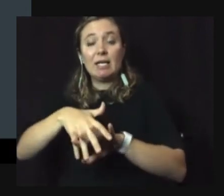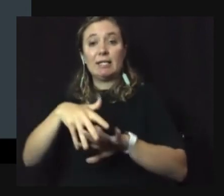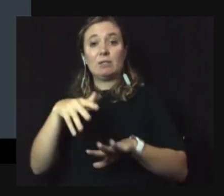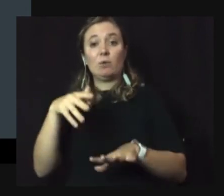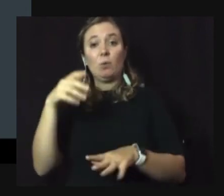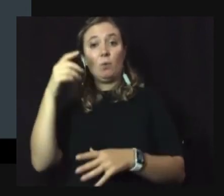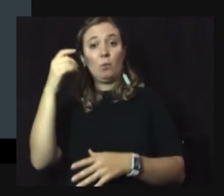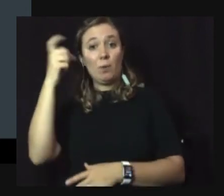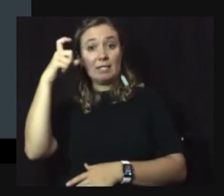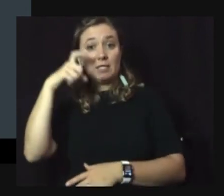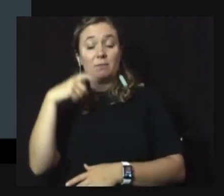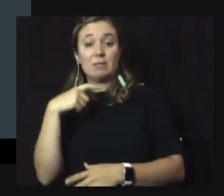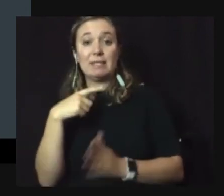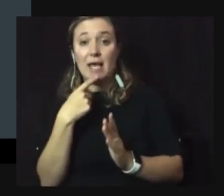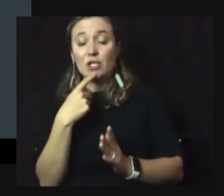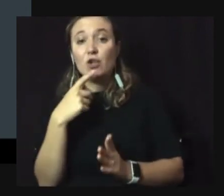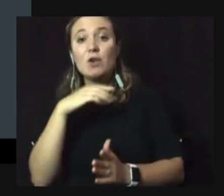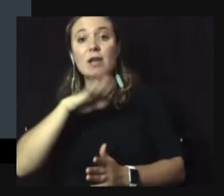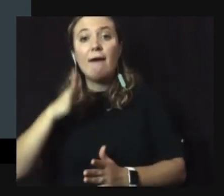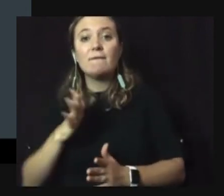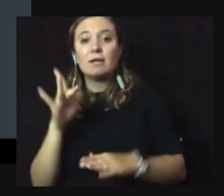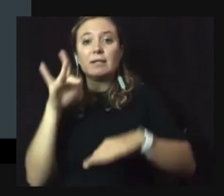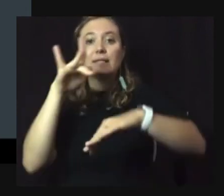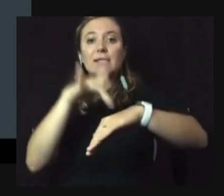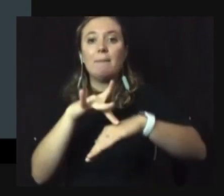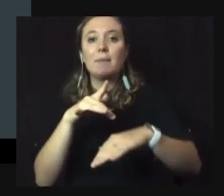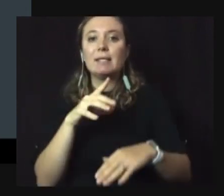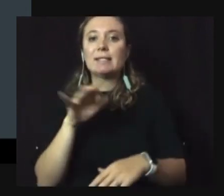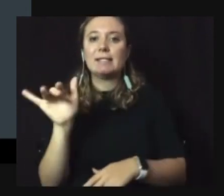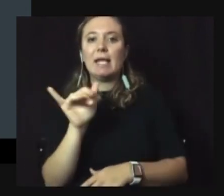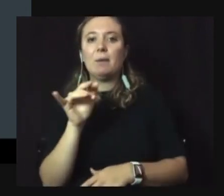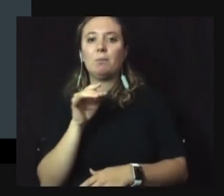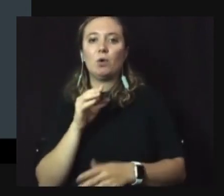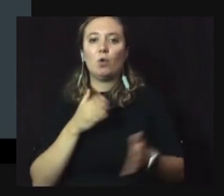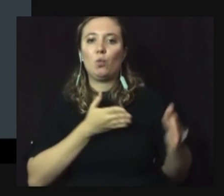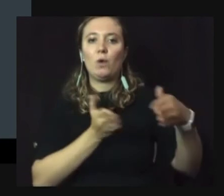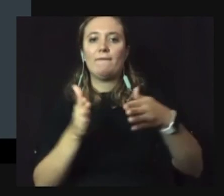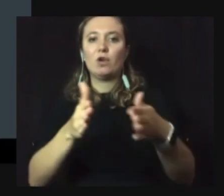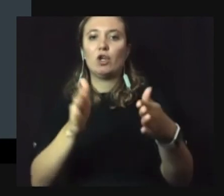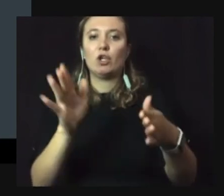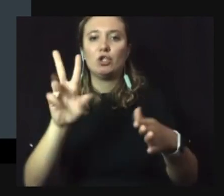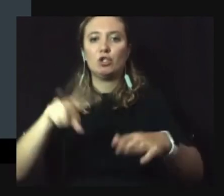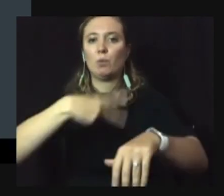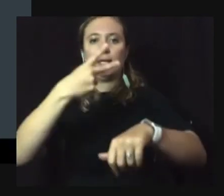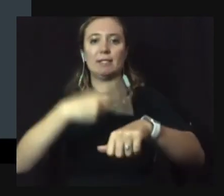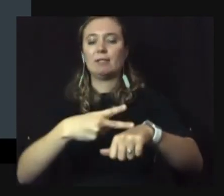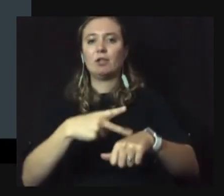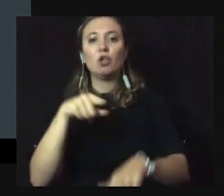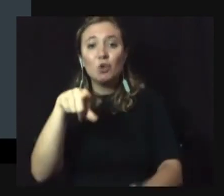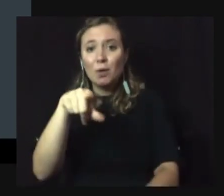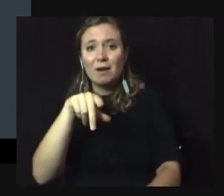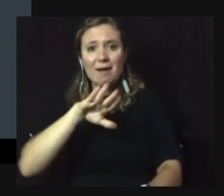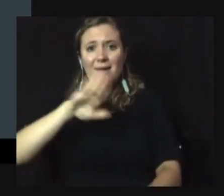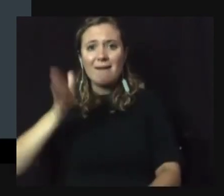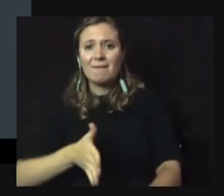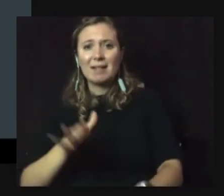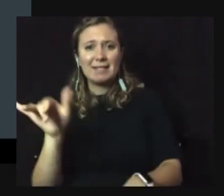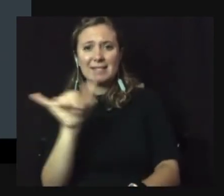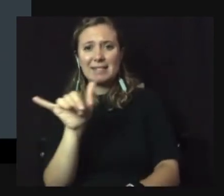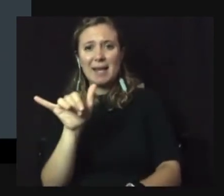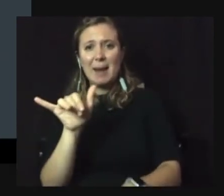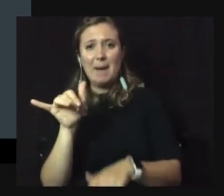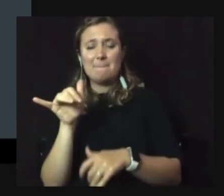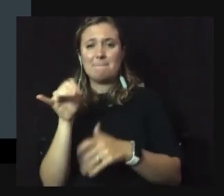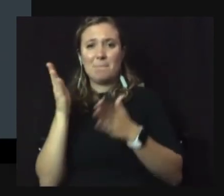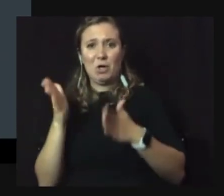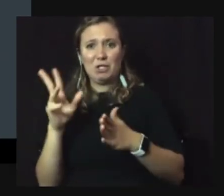it is with your identity. You're never the same person twice. So as you get new information, it's okay to change your mind and